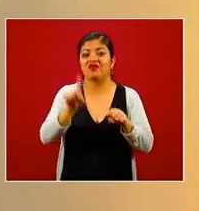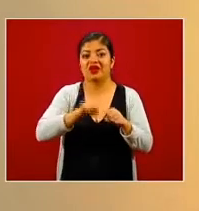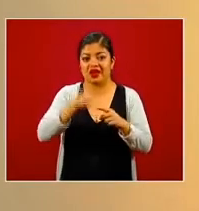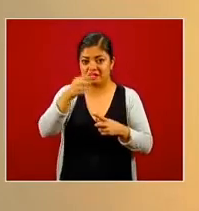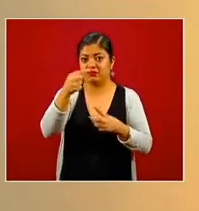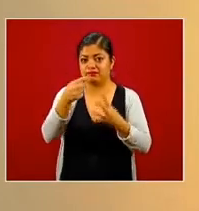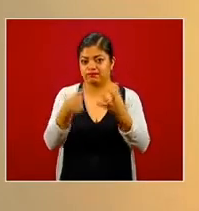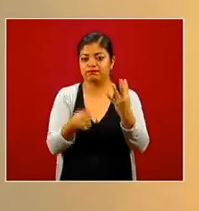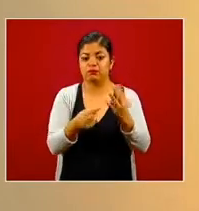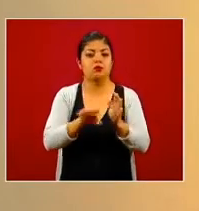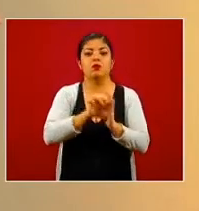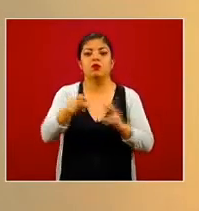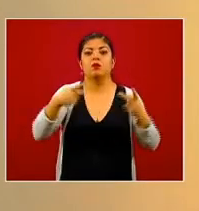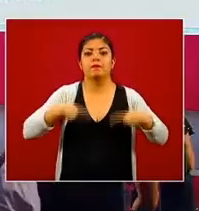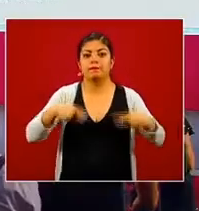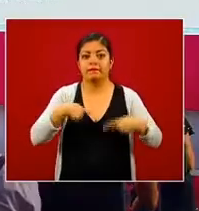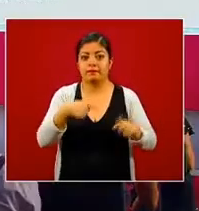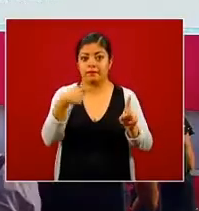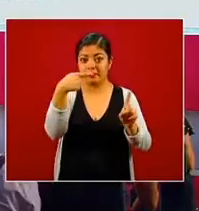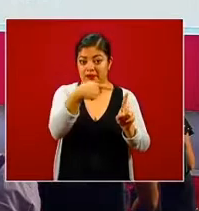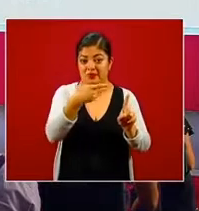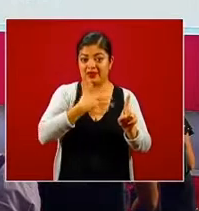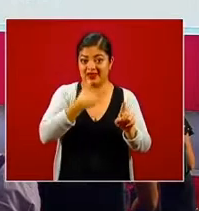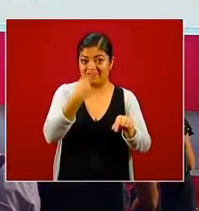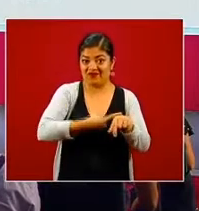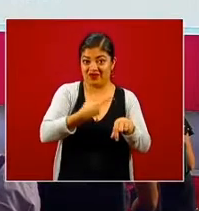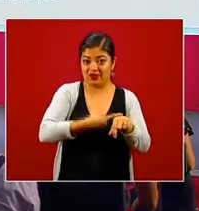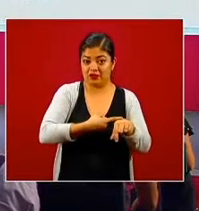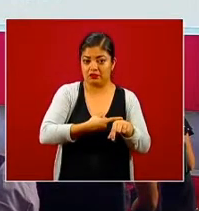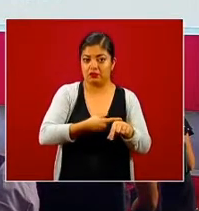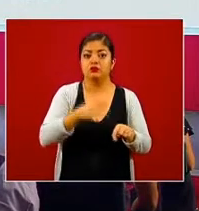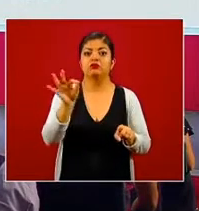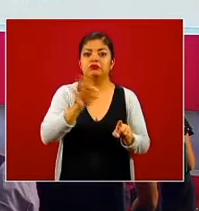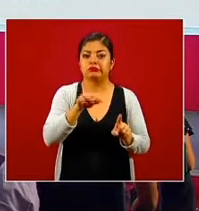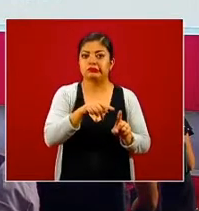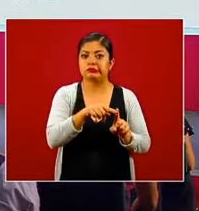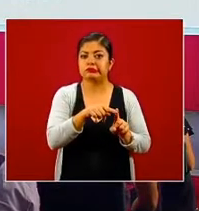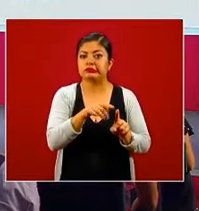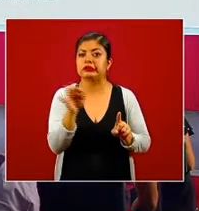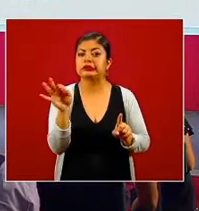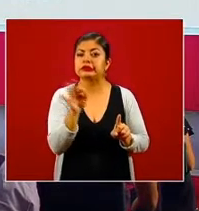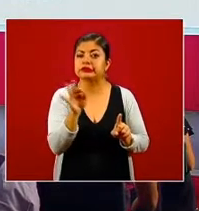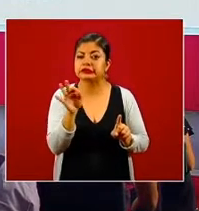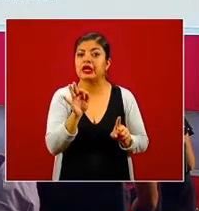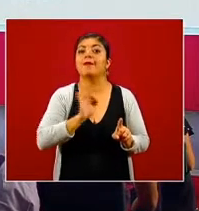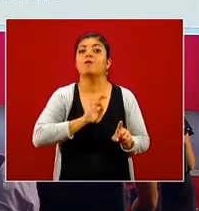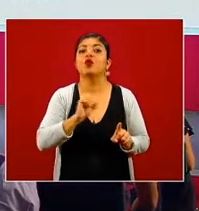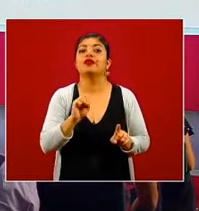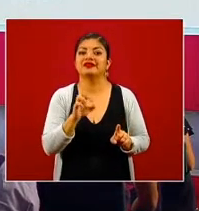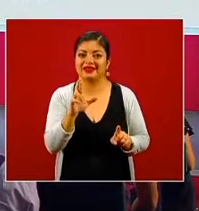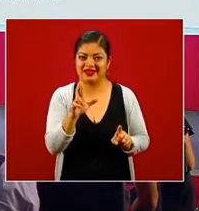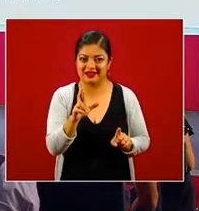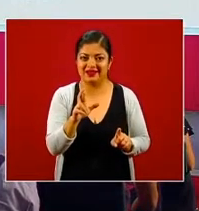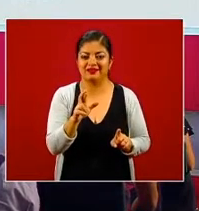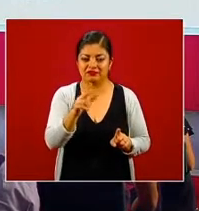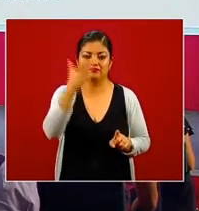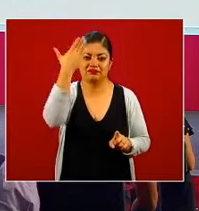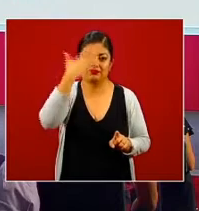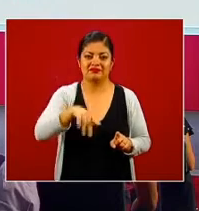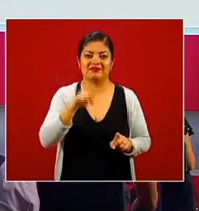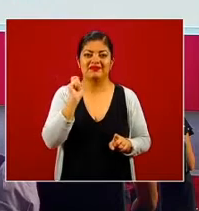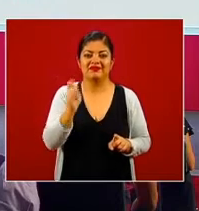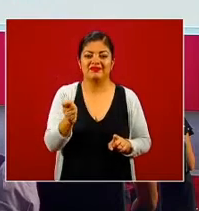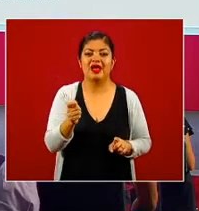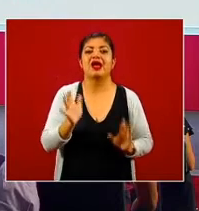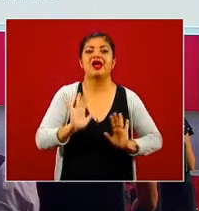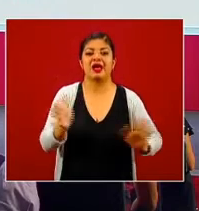It depends on many different indicators. For example, when we talk about people who are ill and they're suspected to have